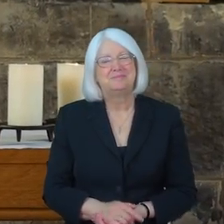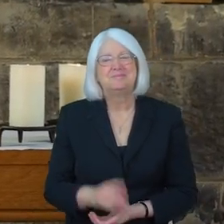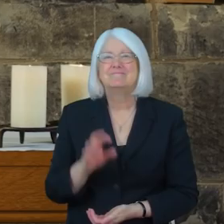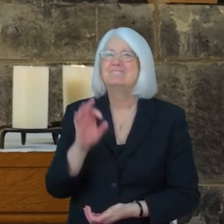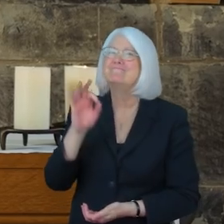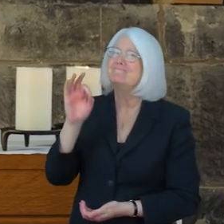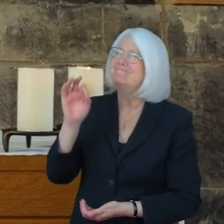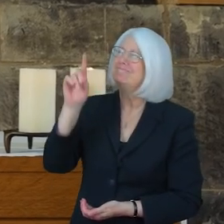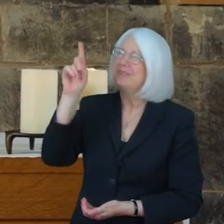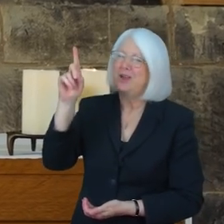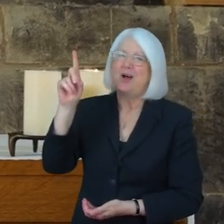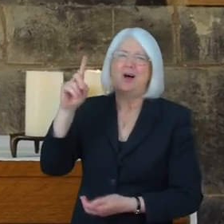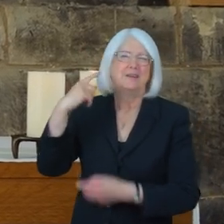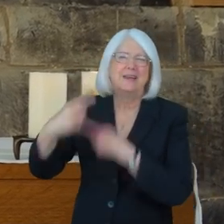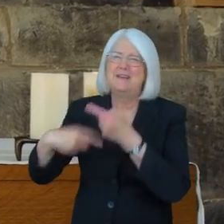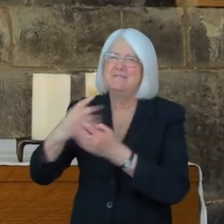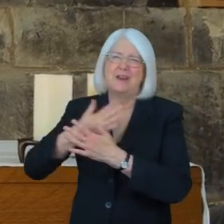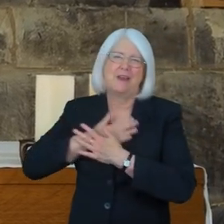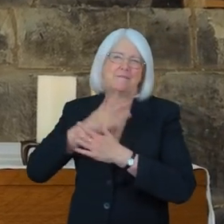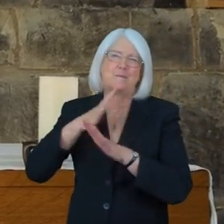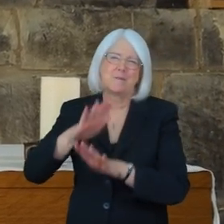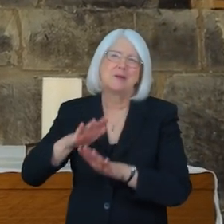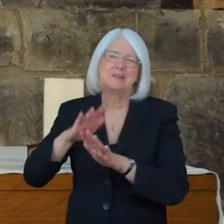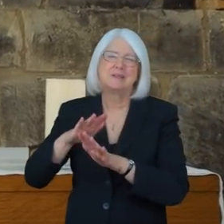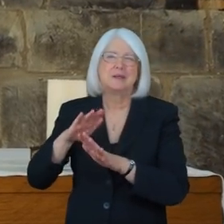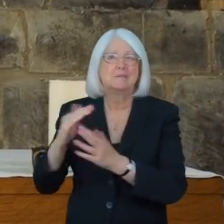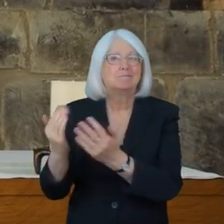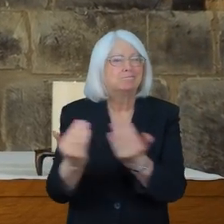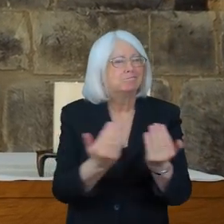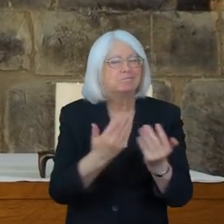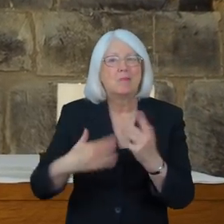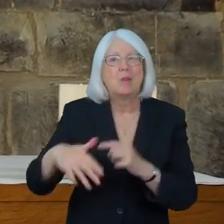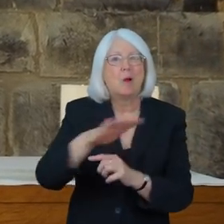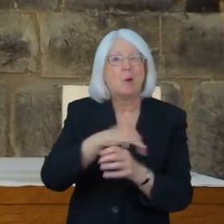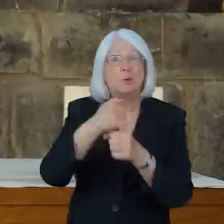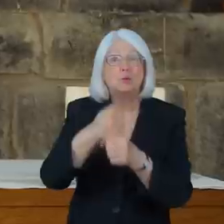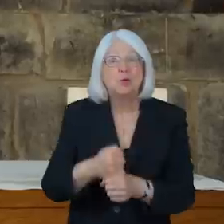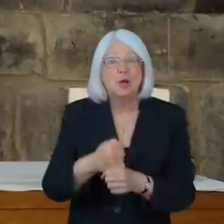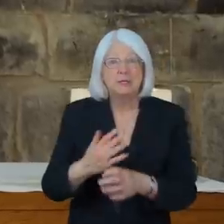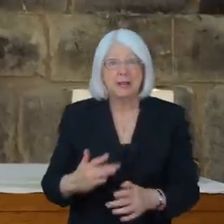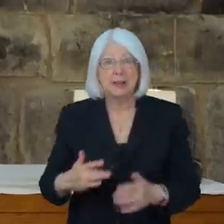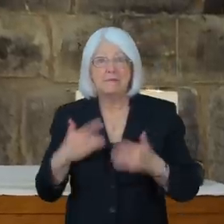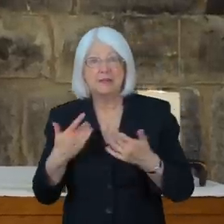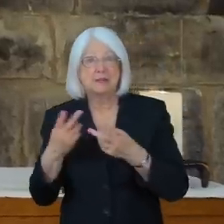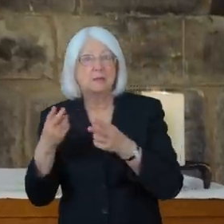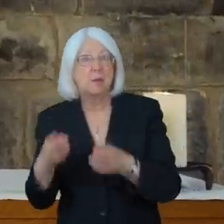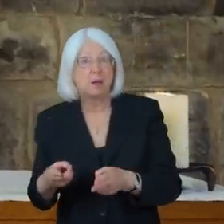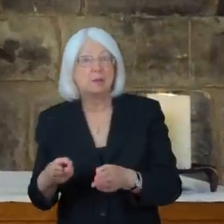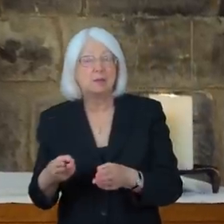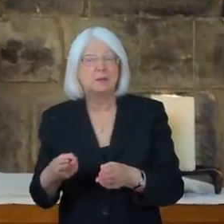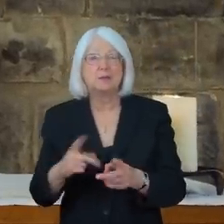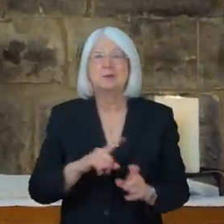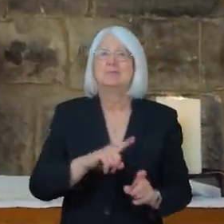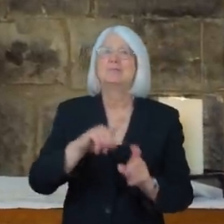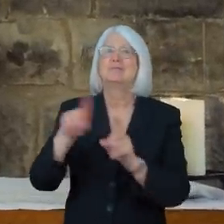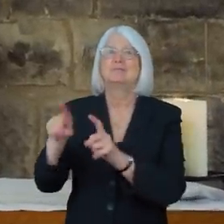May God, in his infinite love and mercy, bring the whole church, living and departed, to